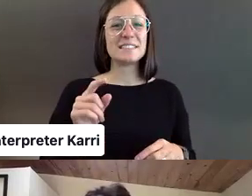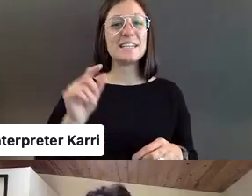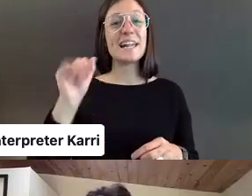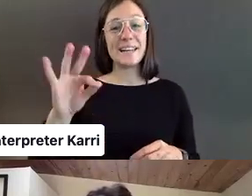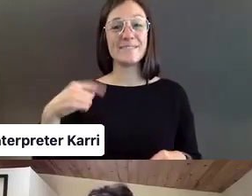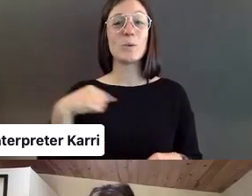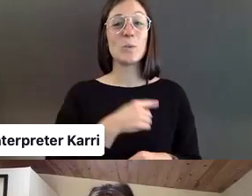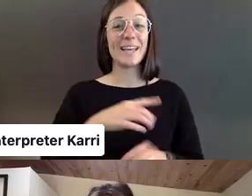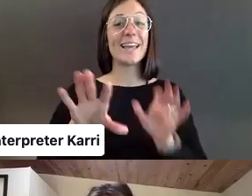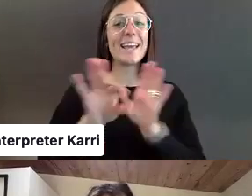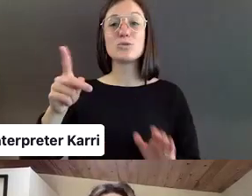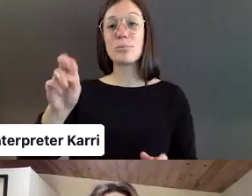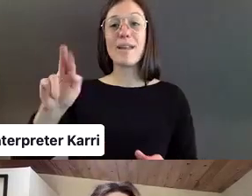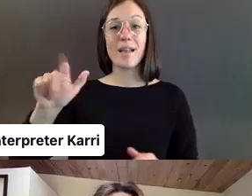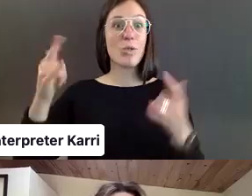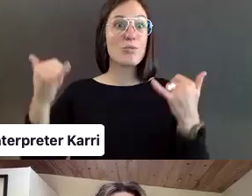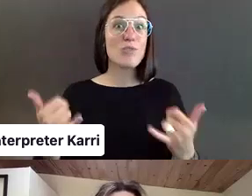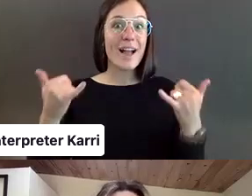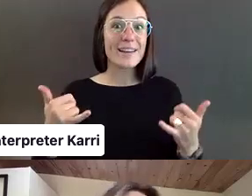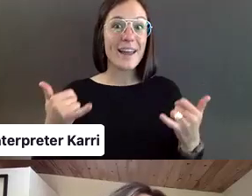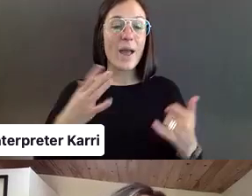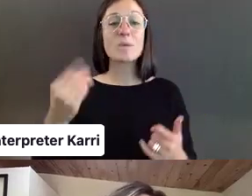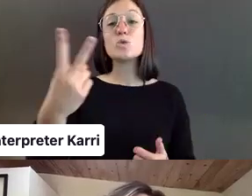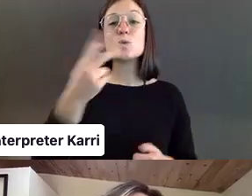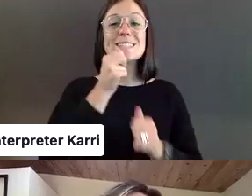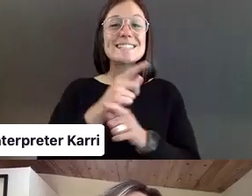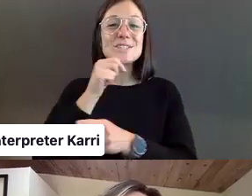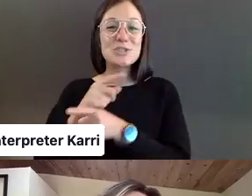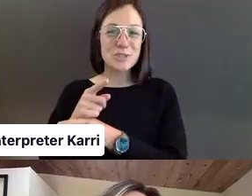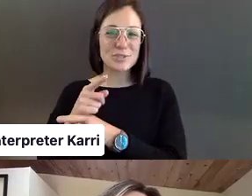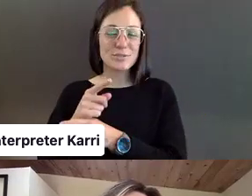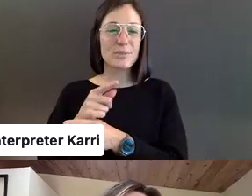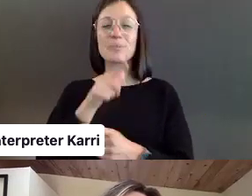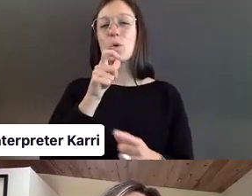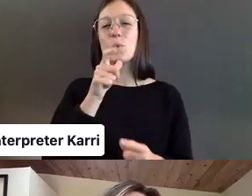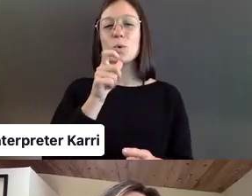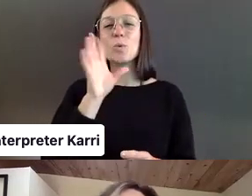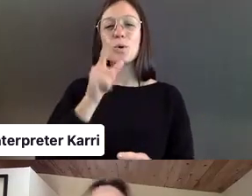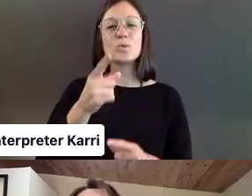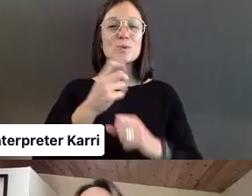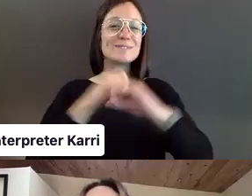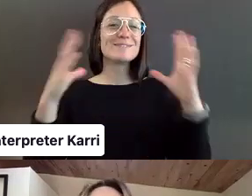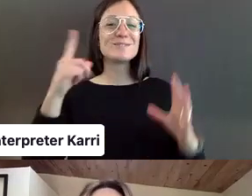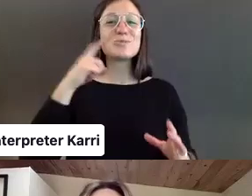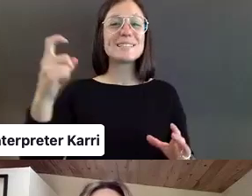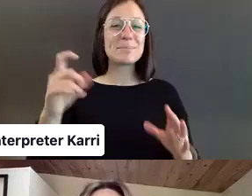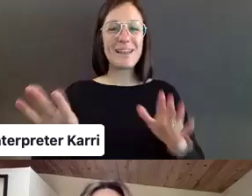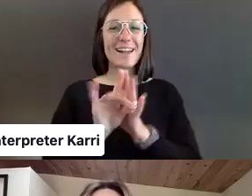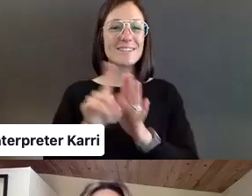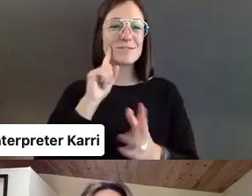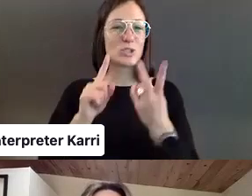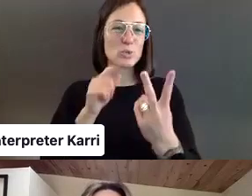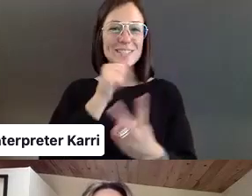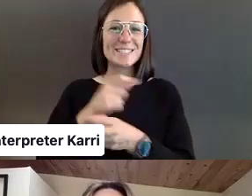were to cast Supernatural right now and it was two sisters, who would you see dream casting for the two